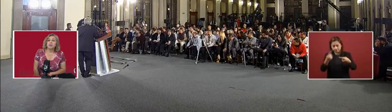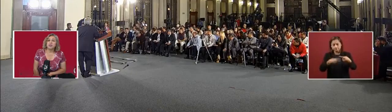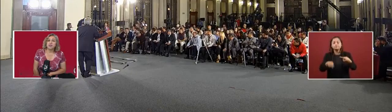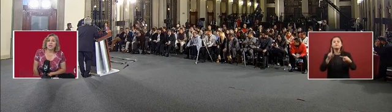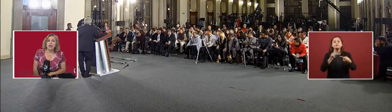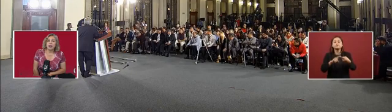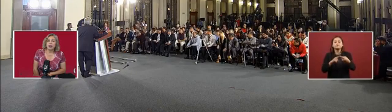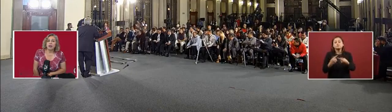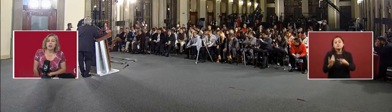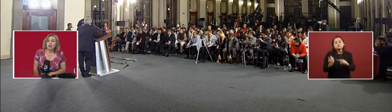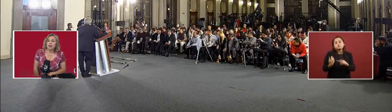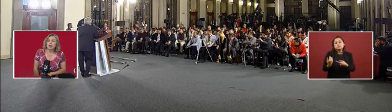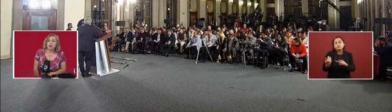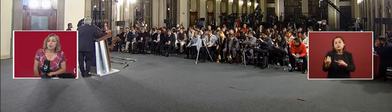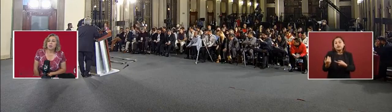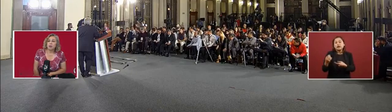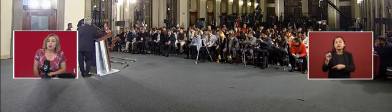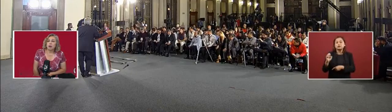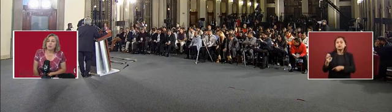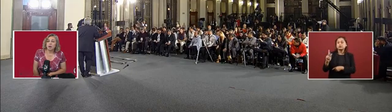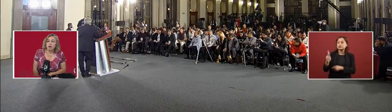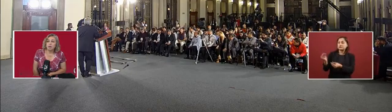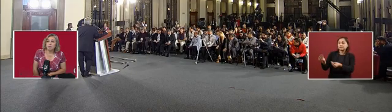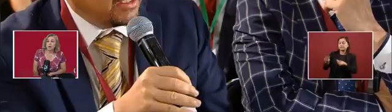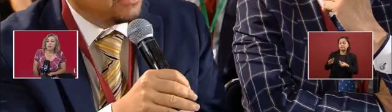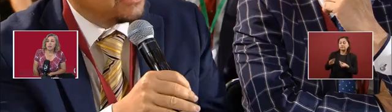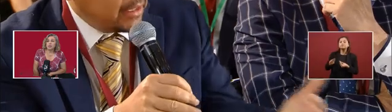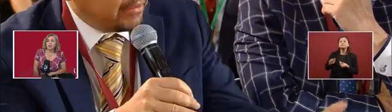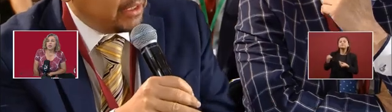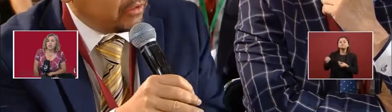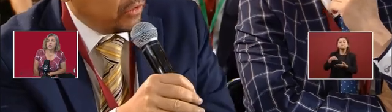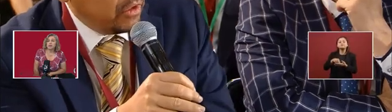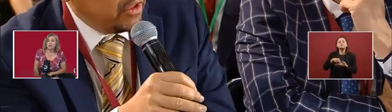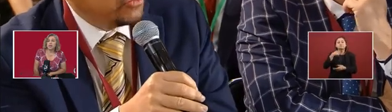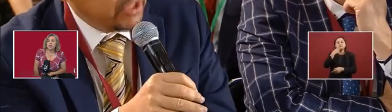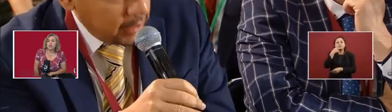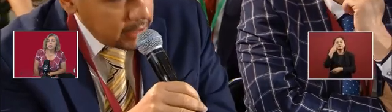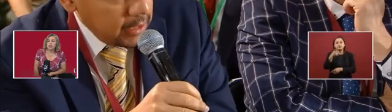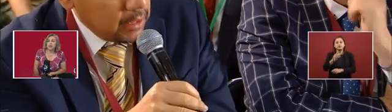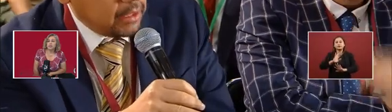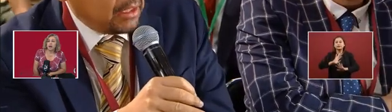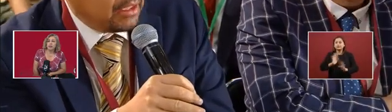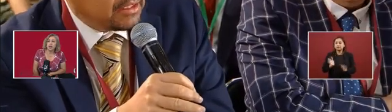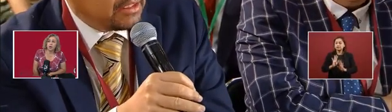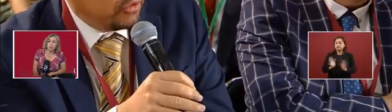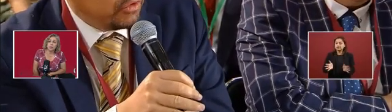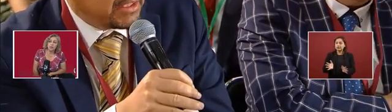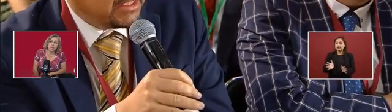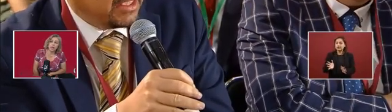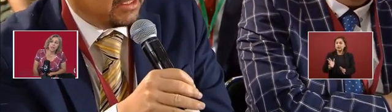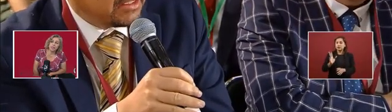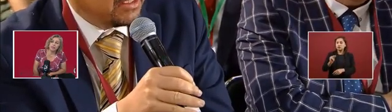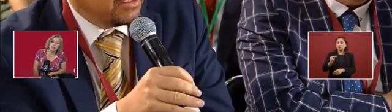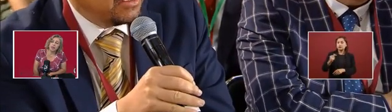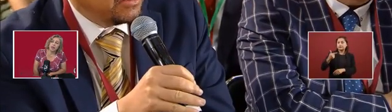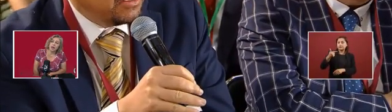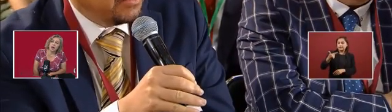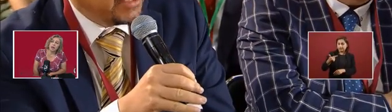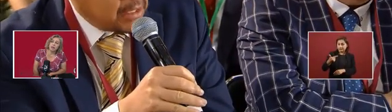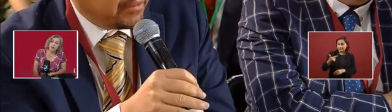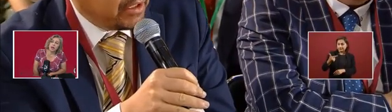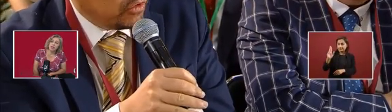medicamentos. purchase of medications. Entonces, por eso And that is why están molestos. they're bothered. Ahora sí que hablando en